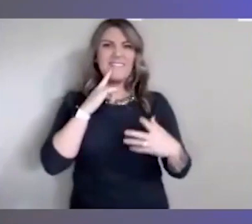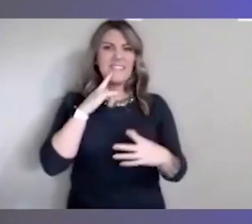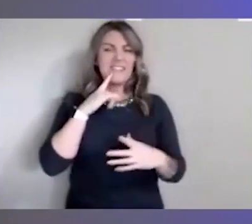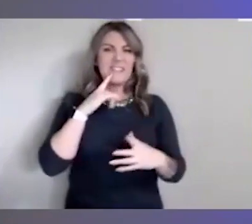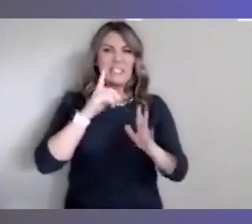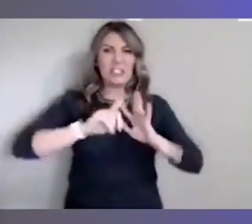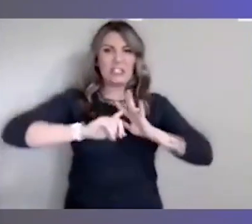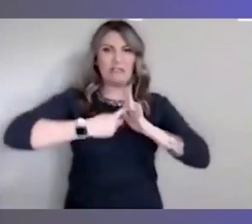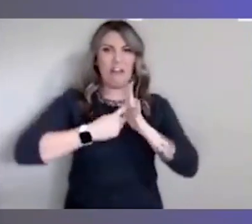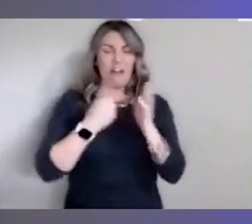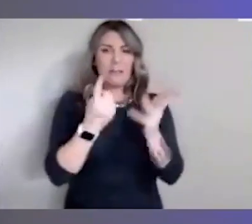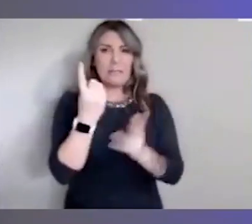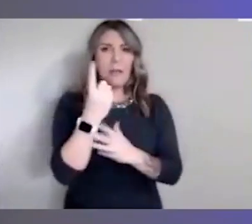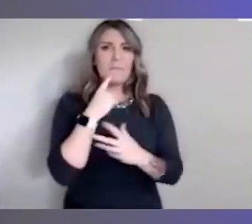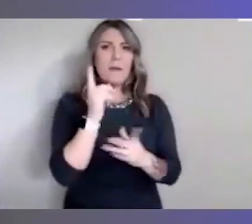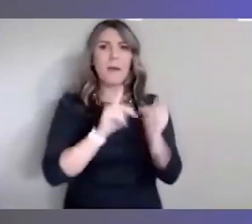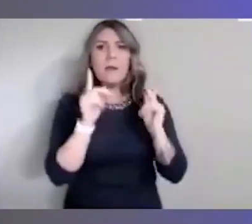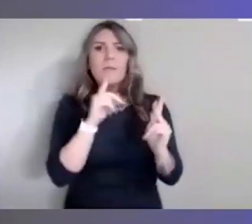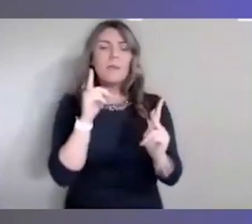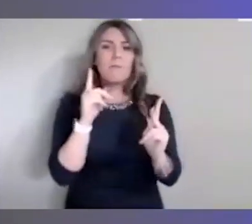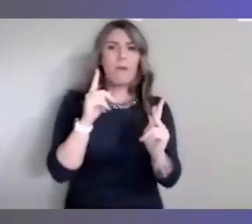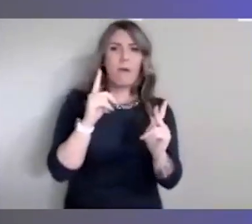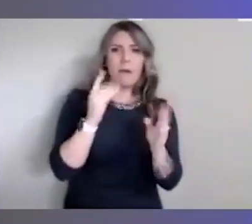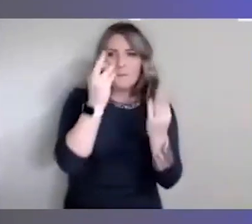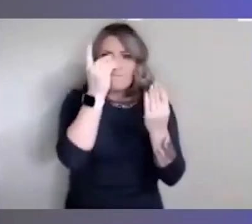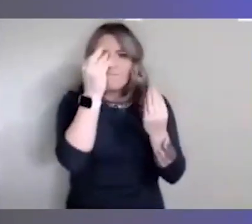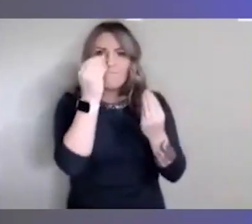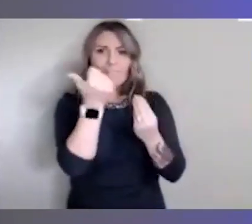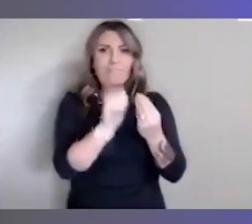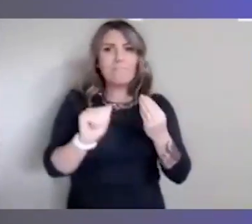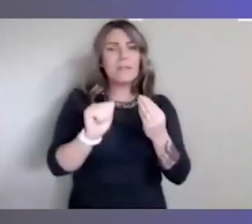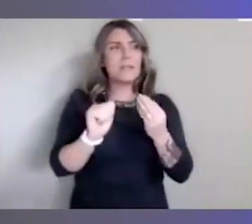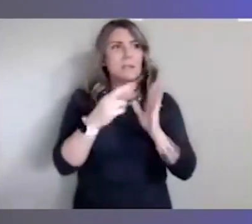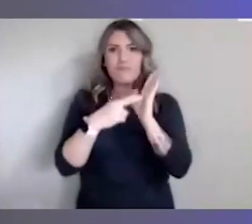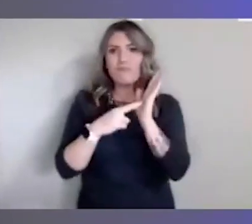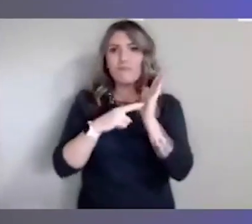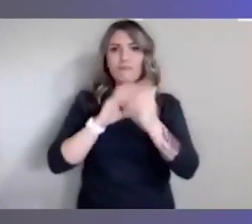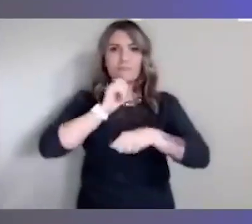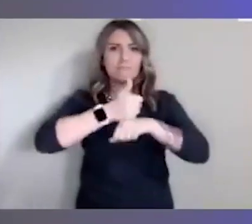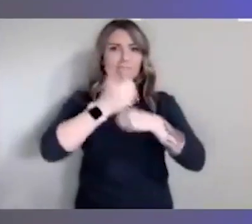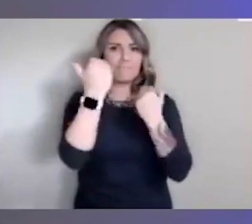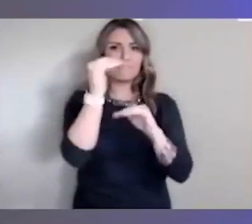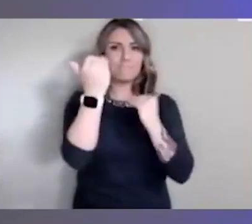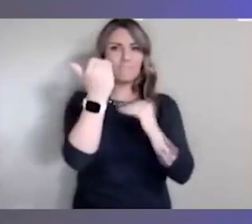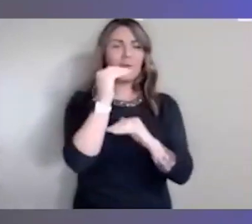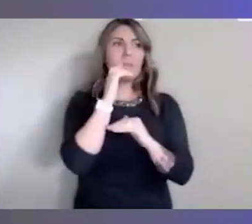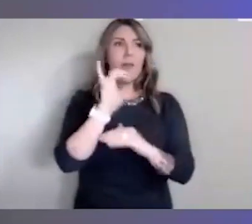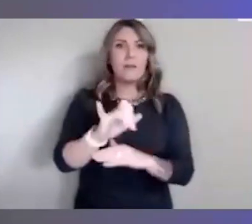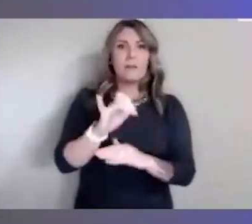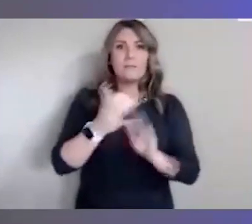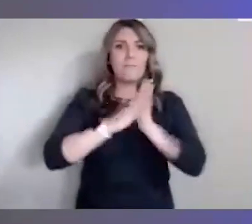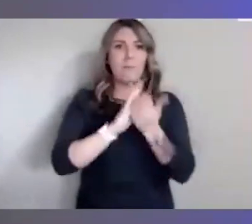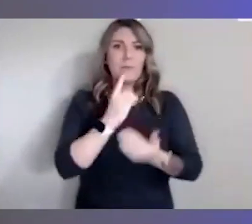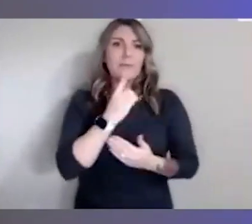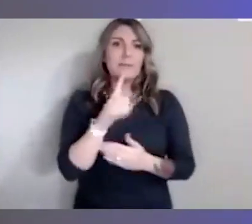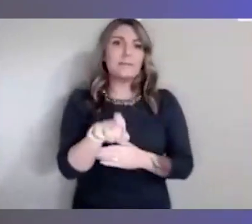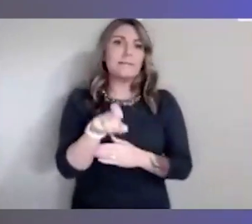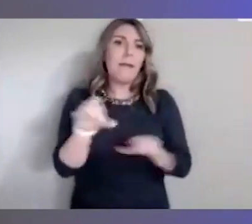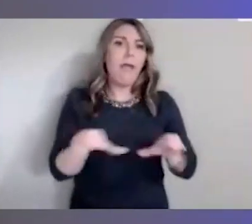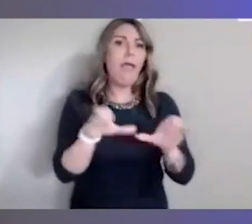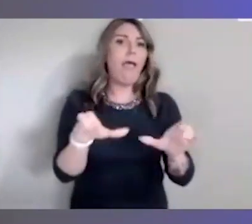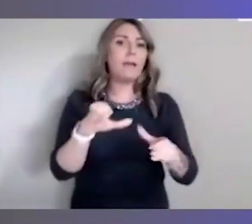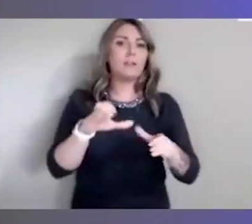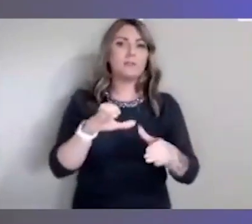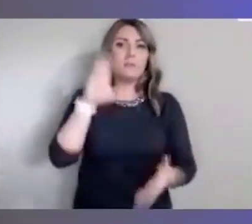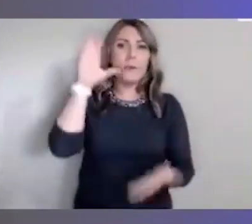thing we do with any of the mandates, any of the restrictions we put. It was a signal that this is getting serious. We need to take some action to reduce the spread if we do